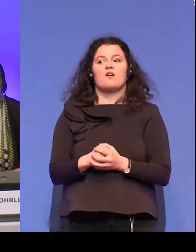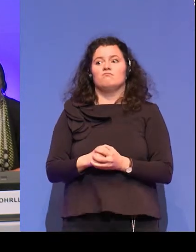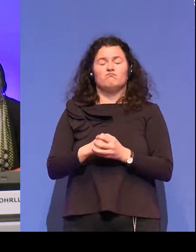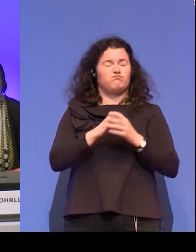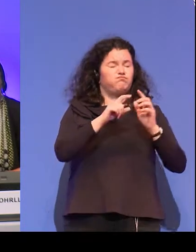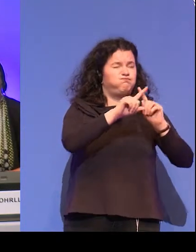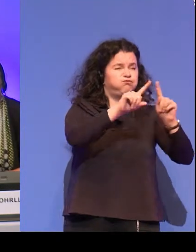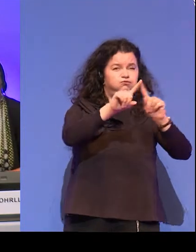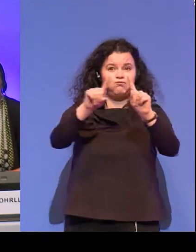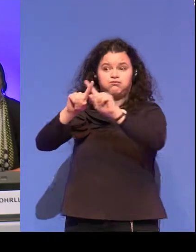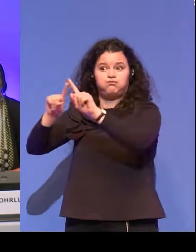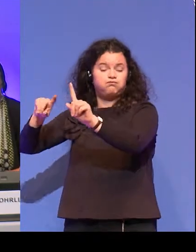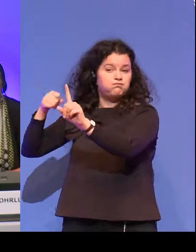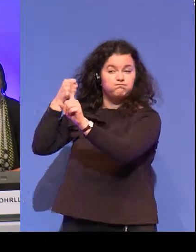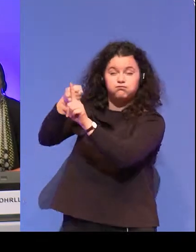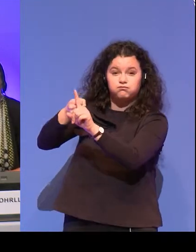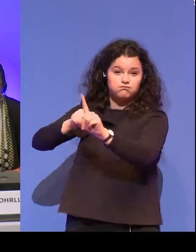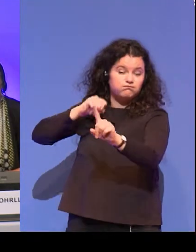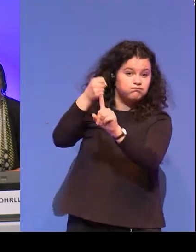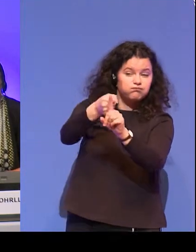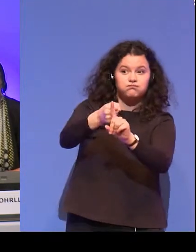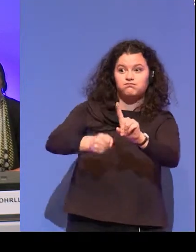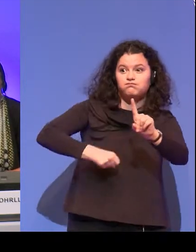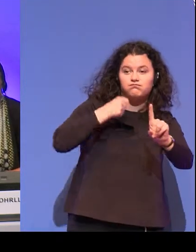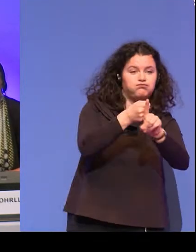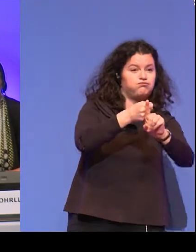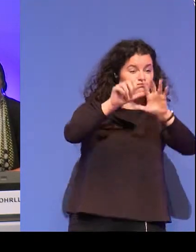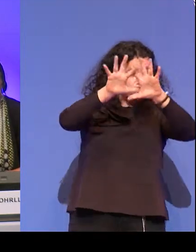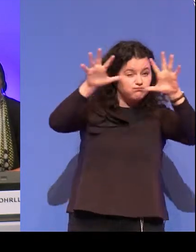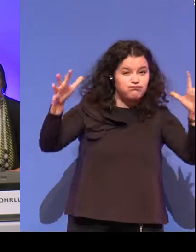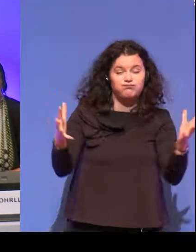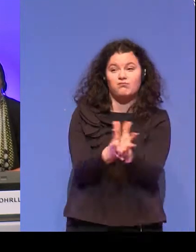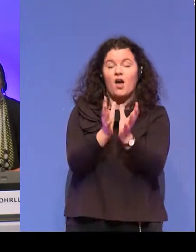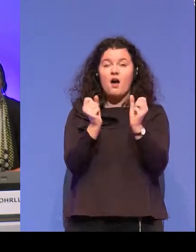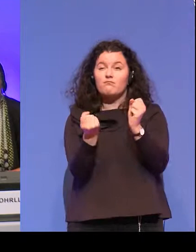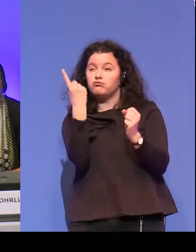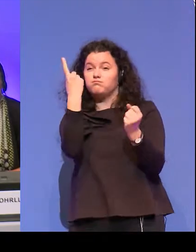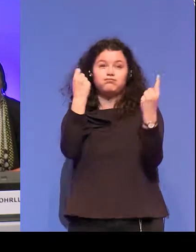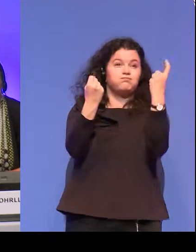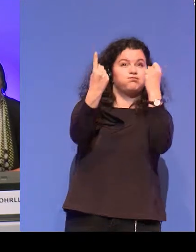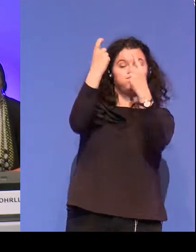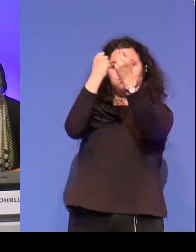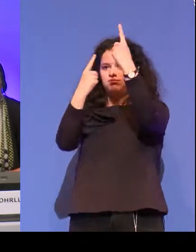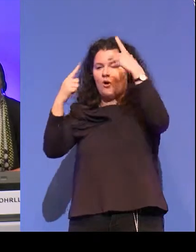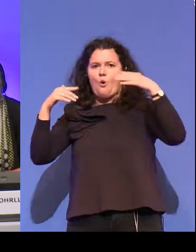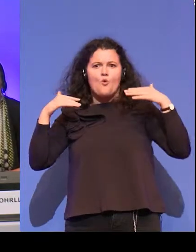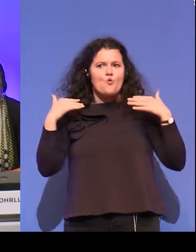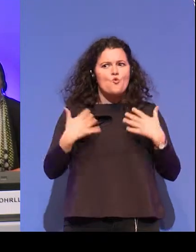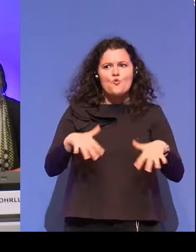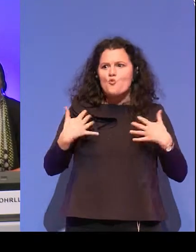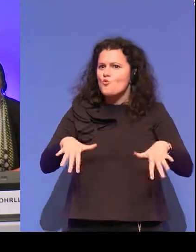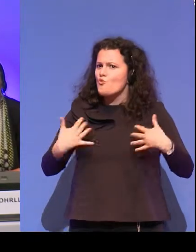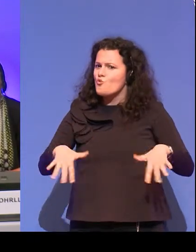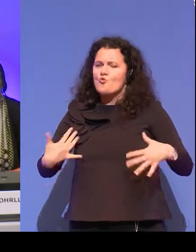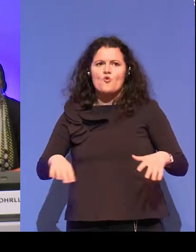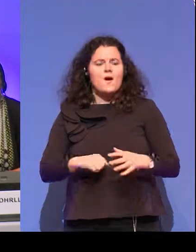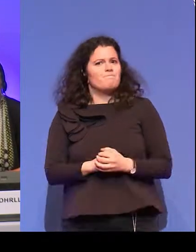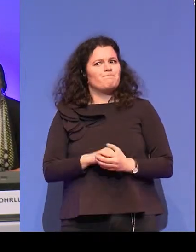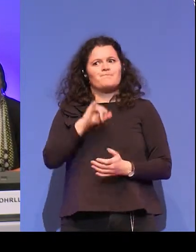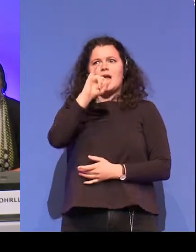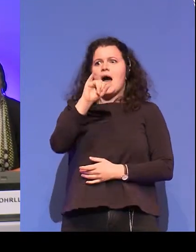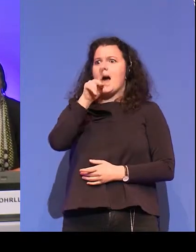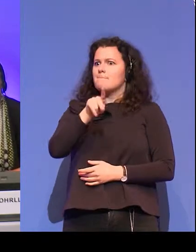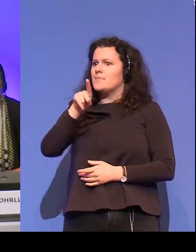costs of disasters have been rapidly growing. And there was a recent IPCC